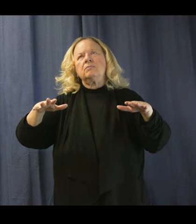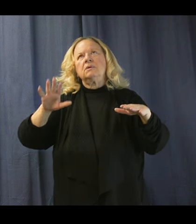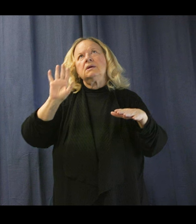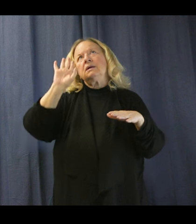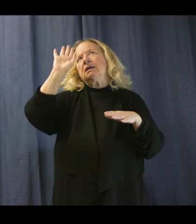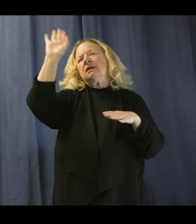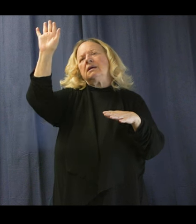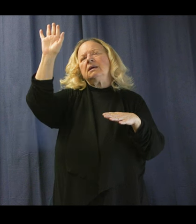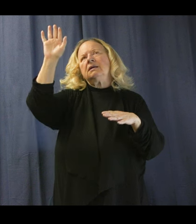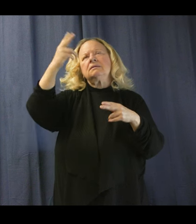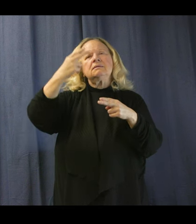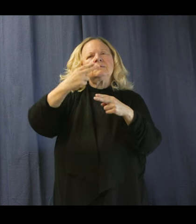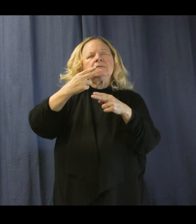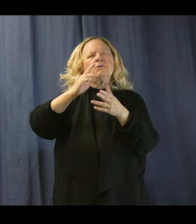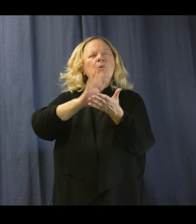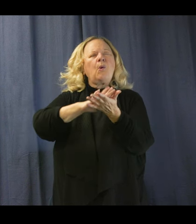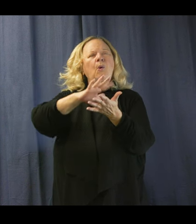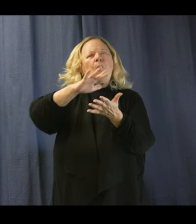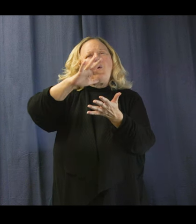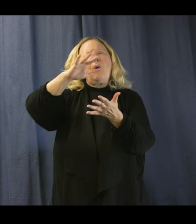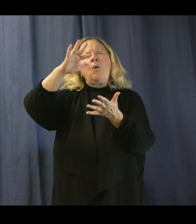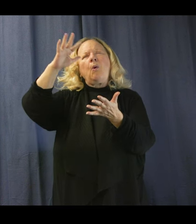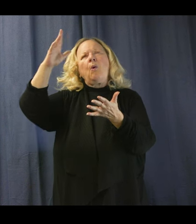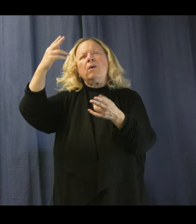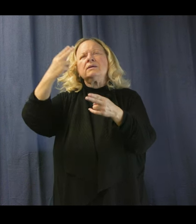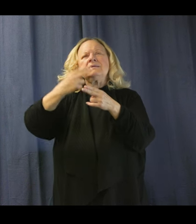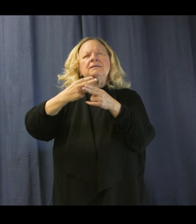Baruch Shem Kevod,